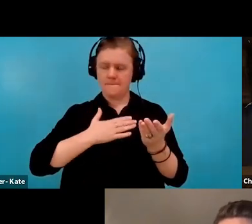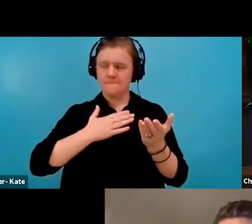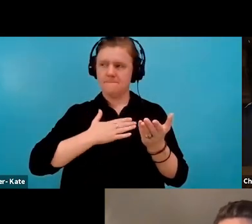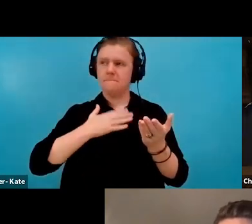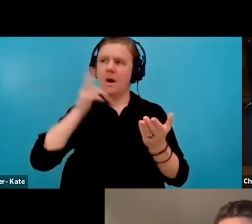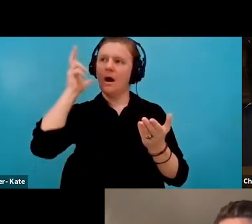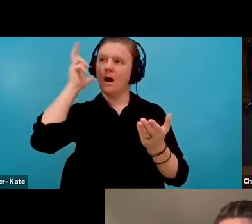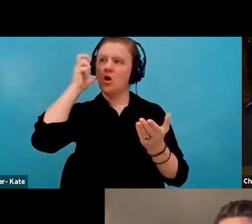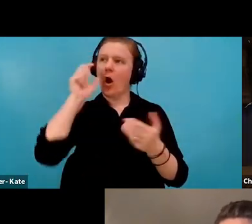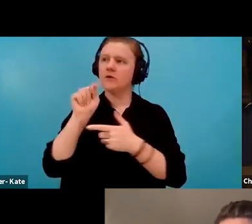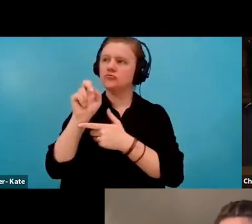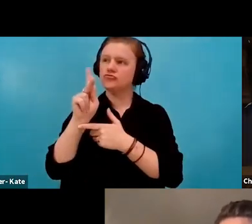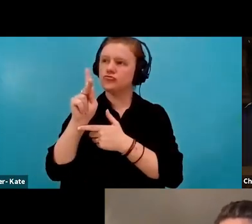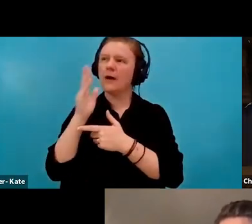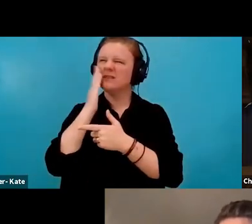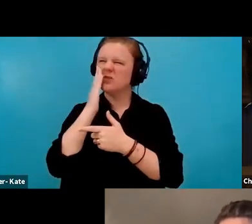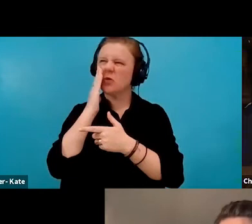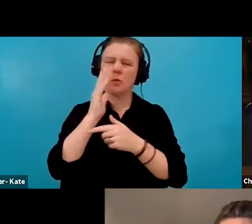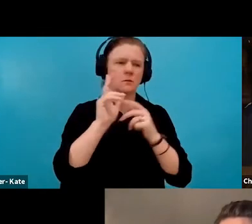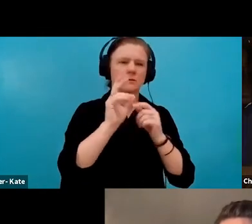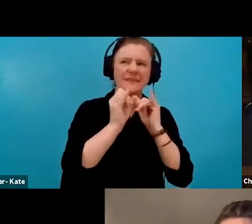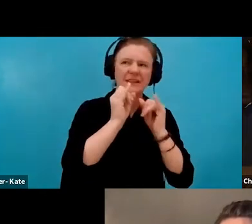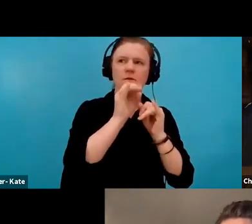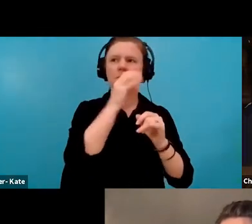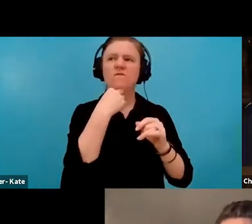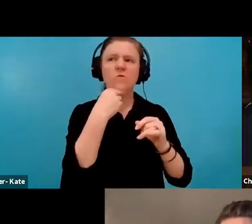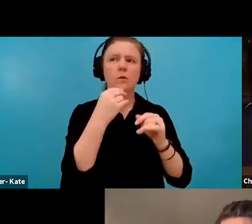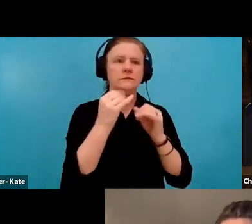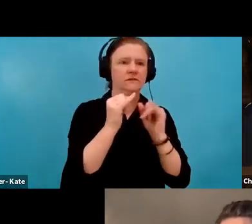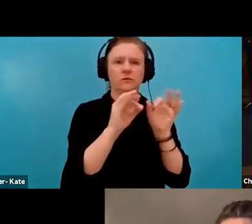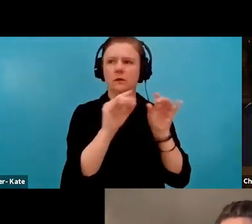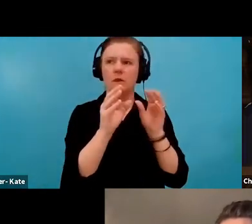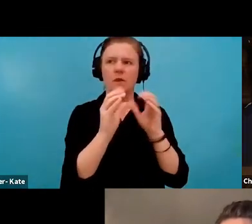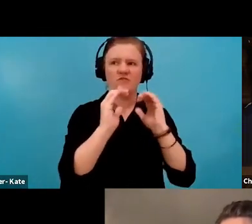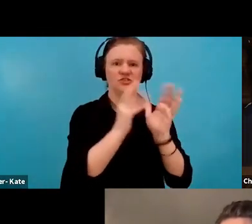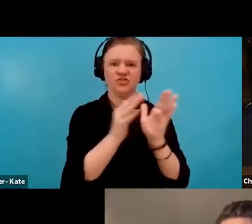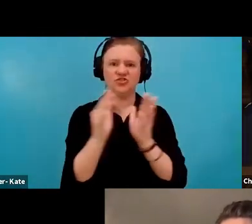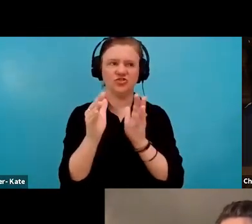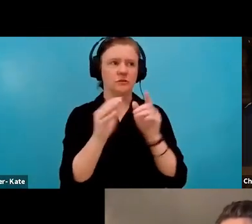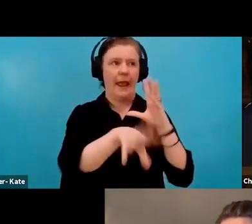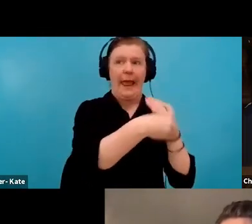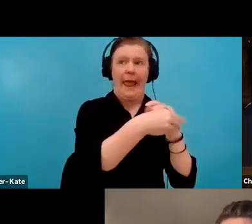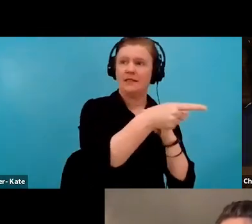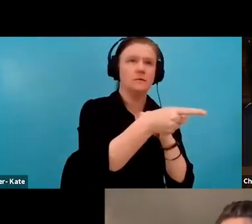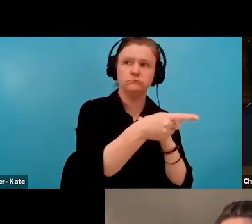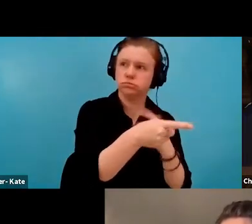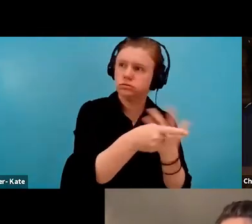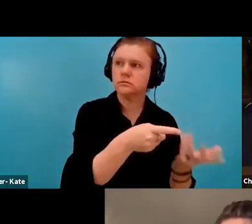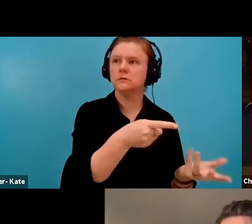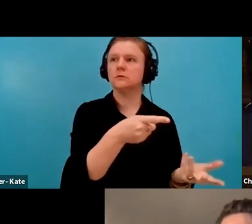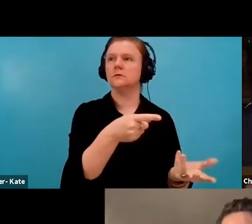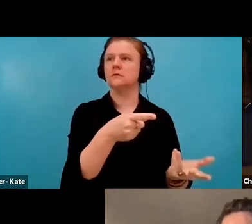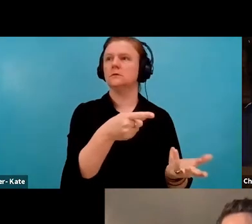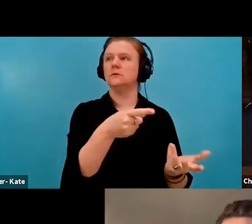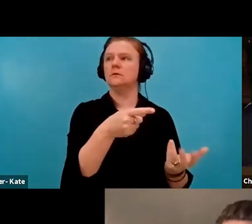room, no time to speak the things that are visually conveyed. Now, a lot of the movie is Corey narrating himself